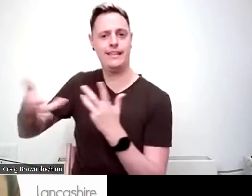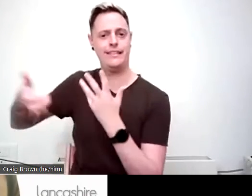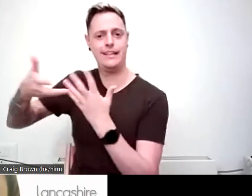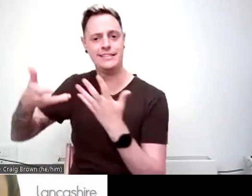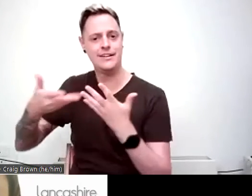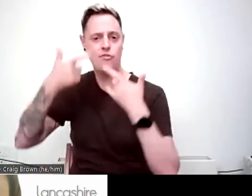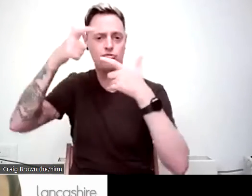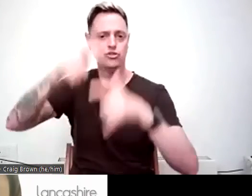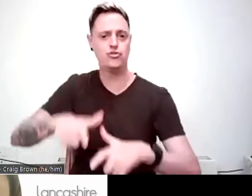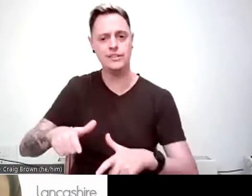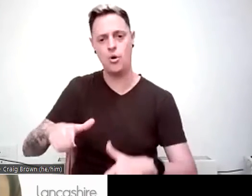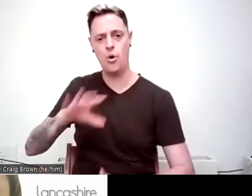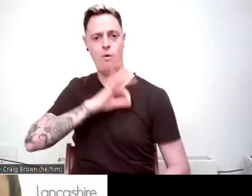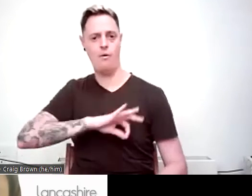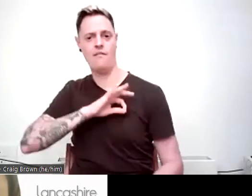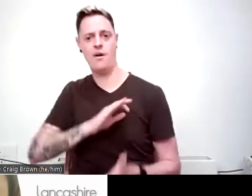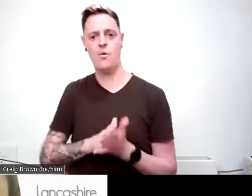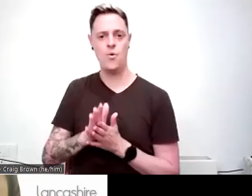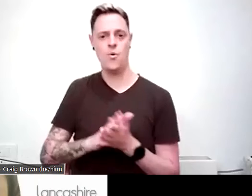this much money.